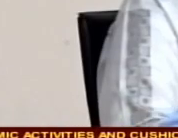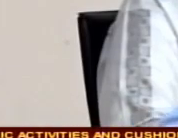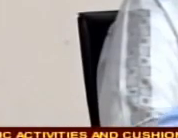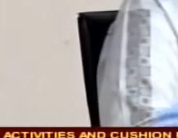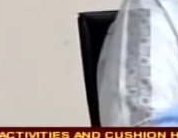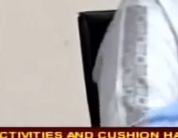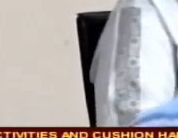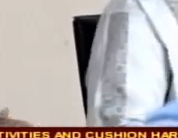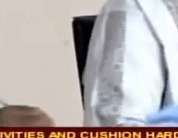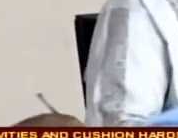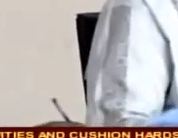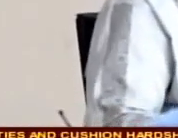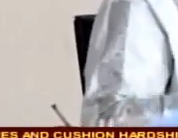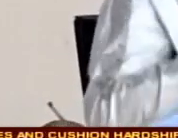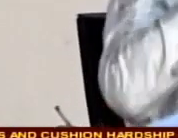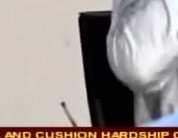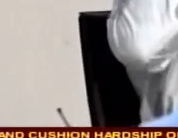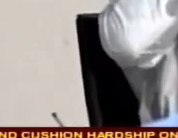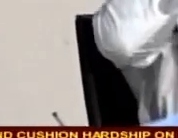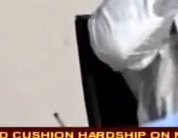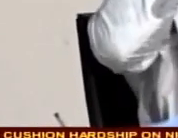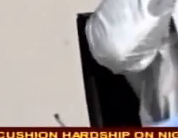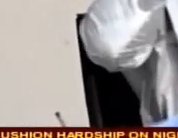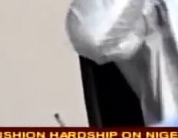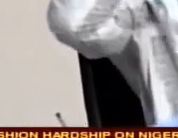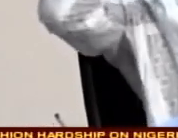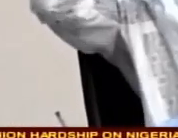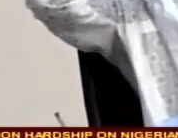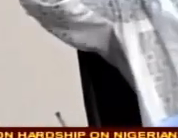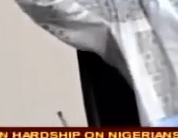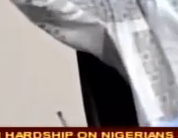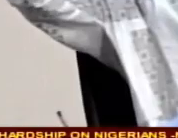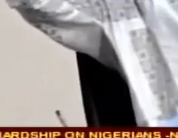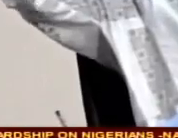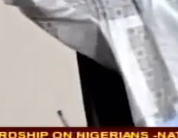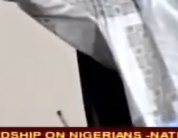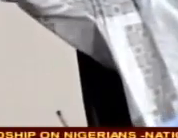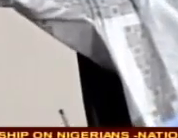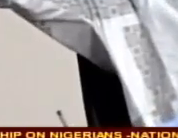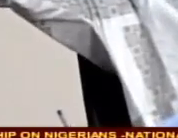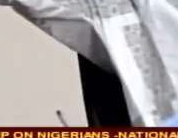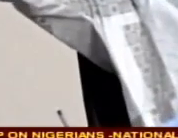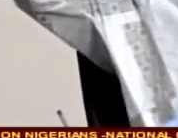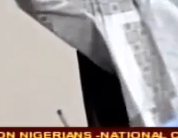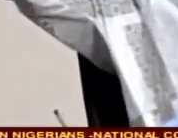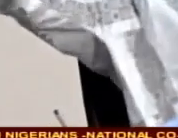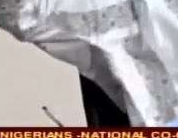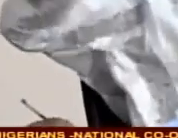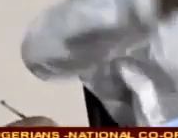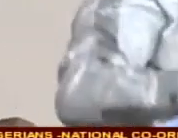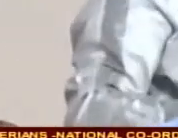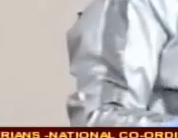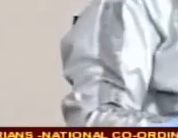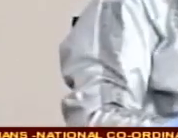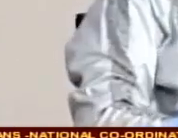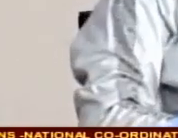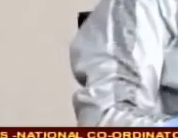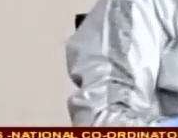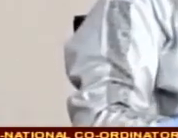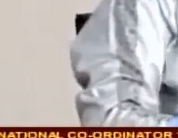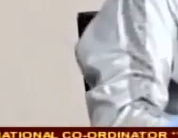pay 700,000 naira for a new flight and also come back to Nigeria and have money to pay for the isolation centers. The